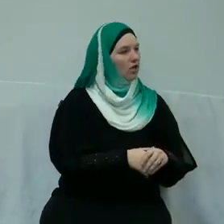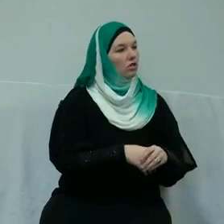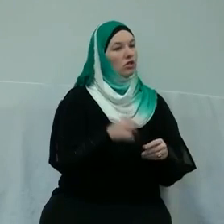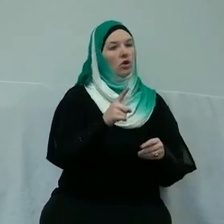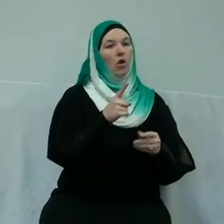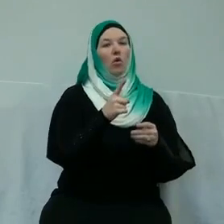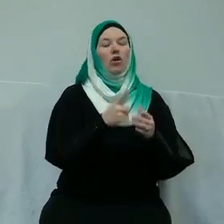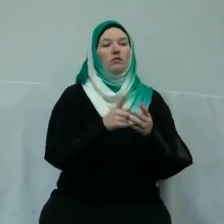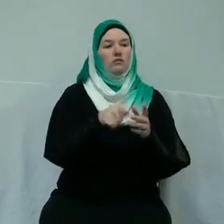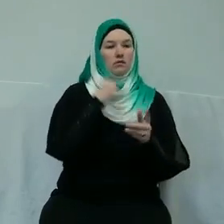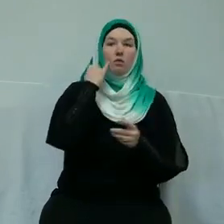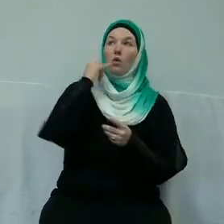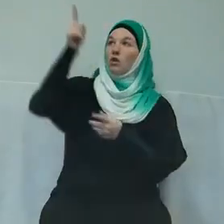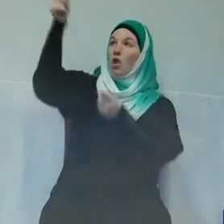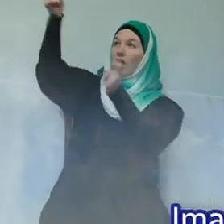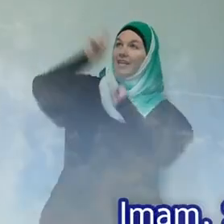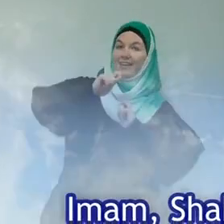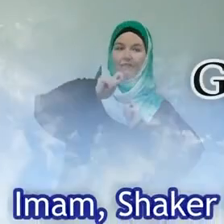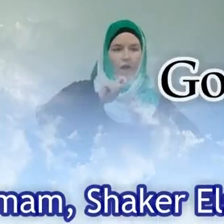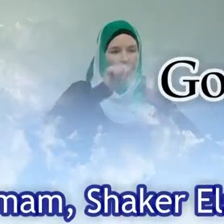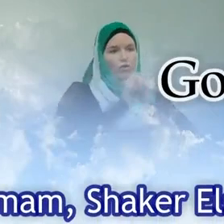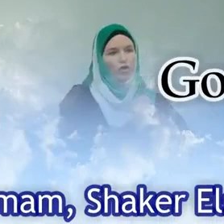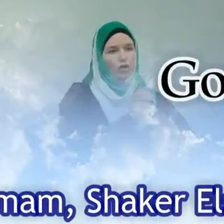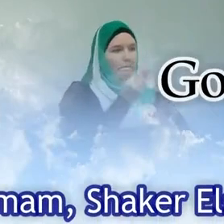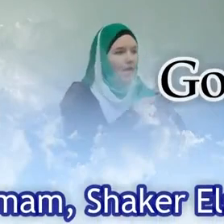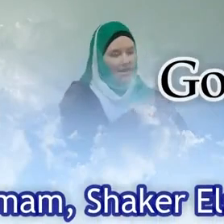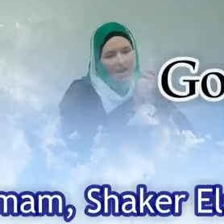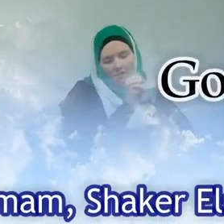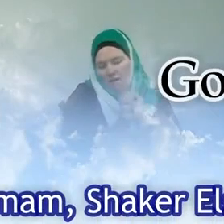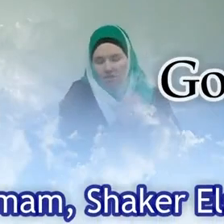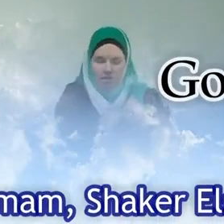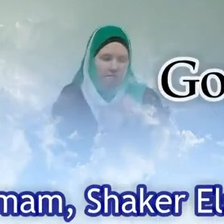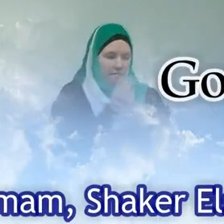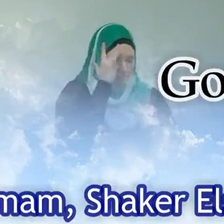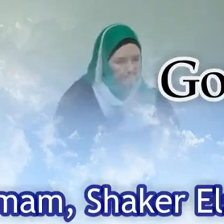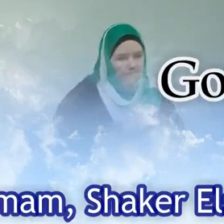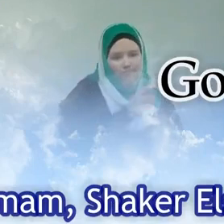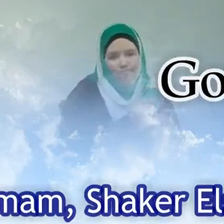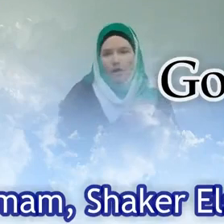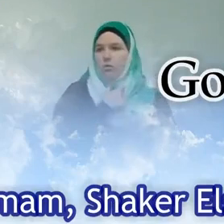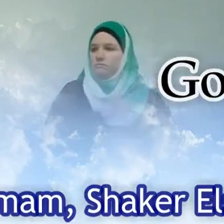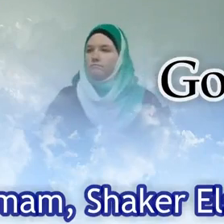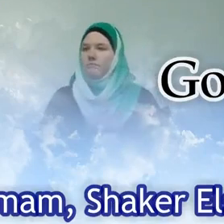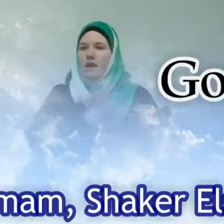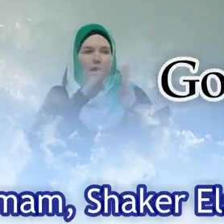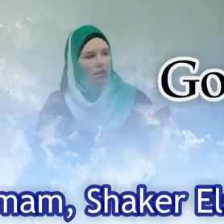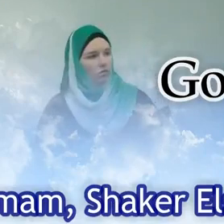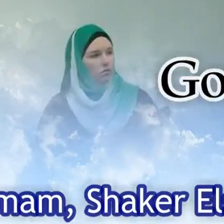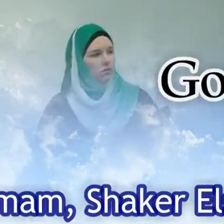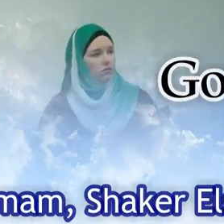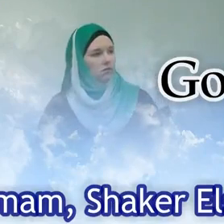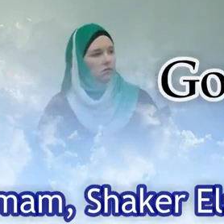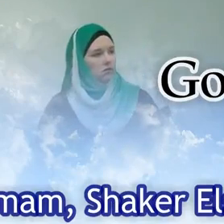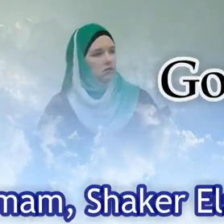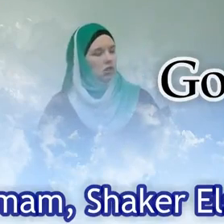and don't worship He who gives? How? That is unjust. That is unfair.